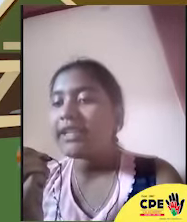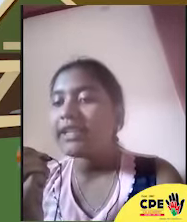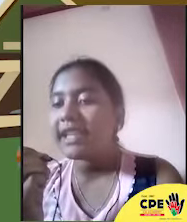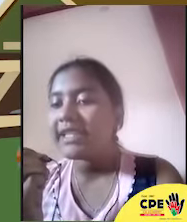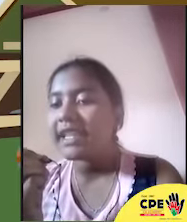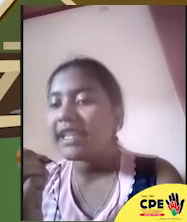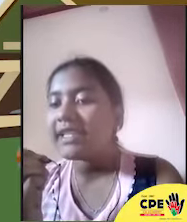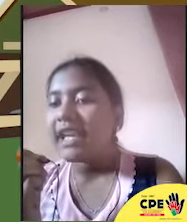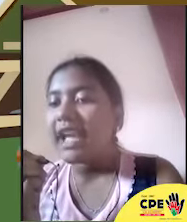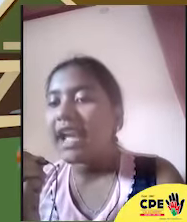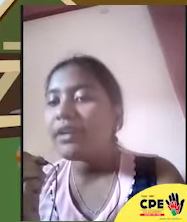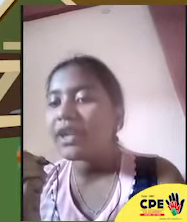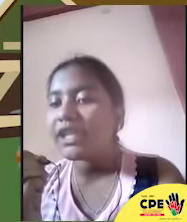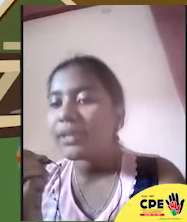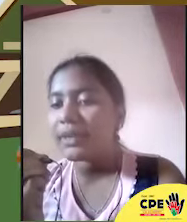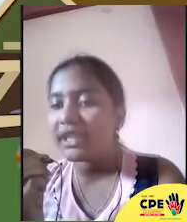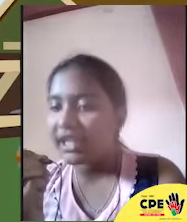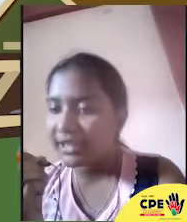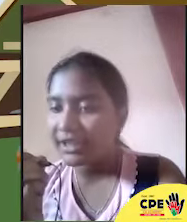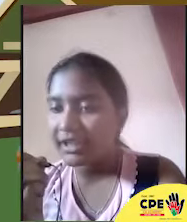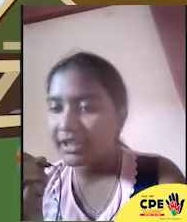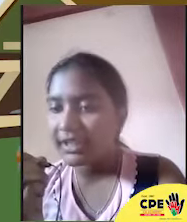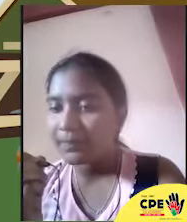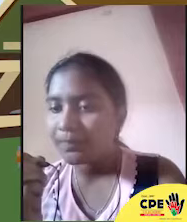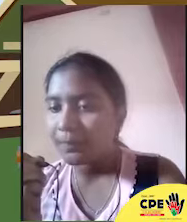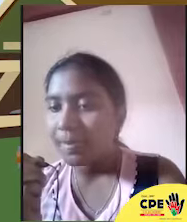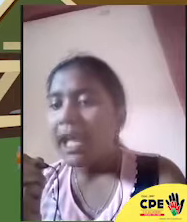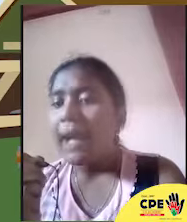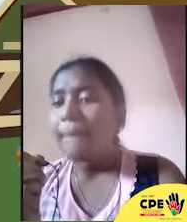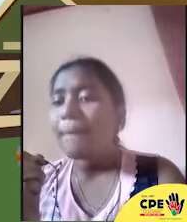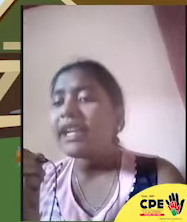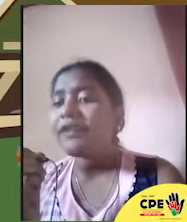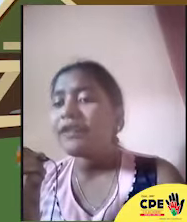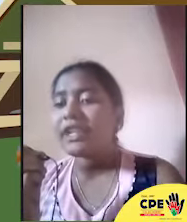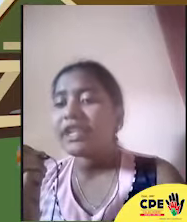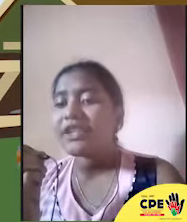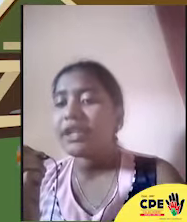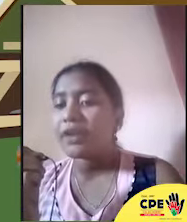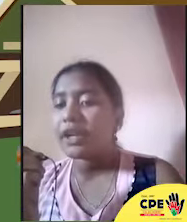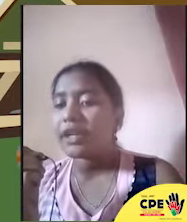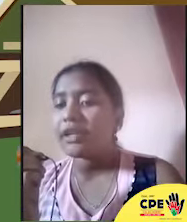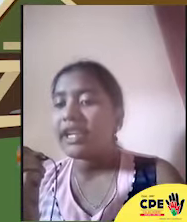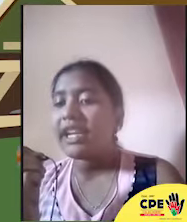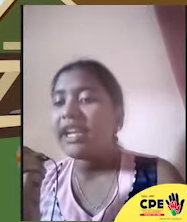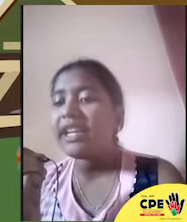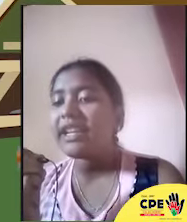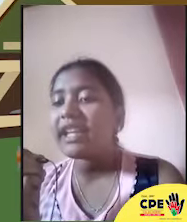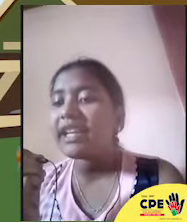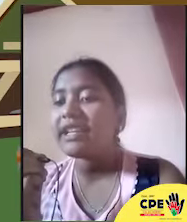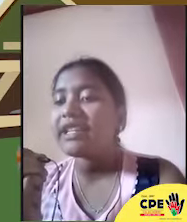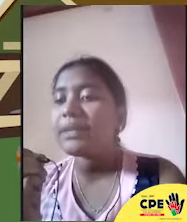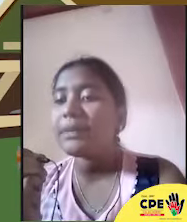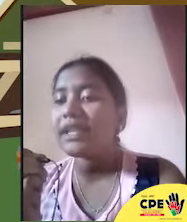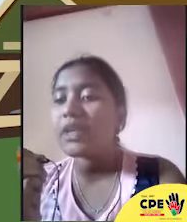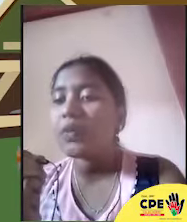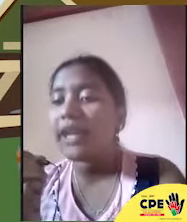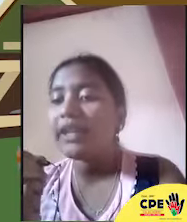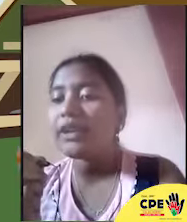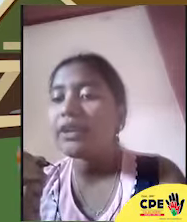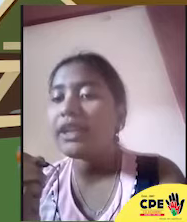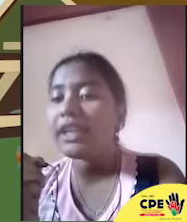cotton, textiles, and vanaspati industries. Market for industrial product. Indian agriculture plays